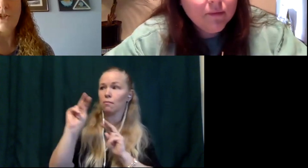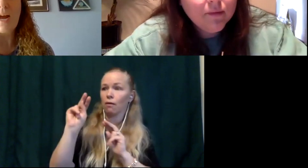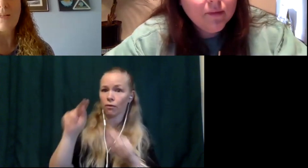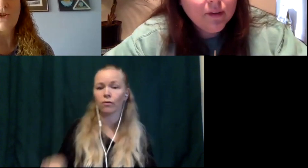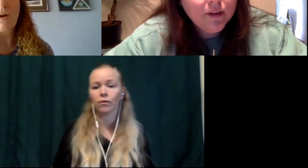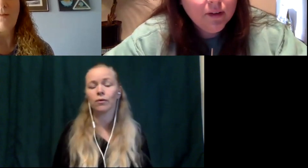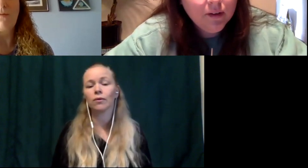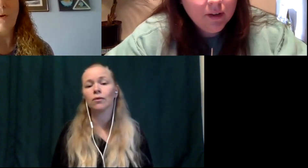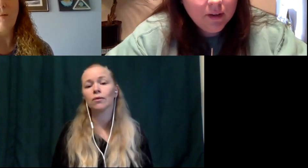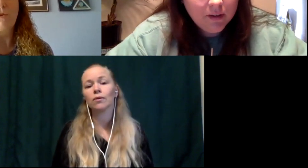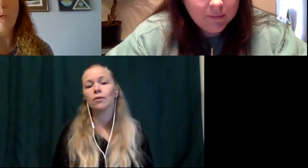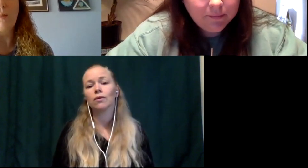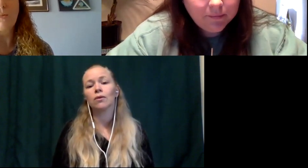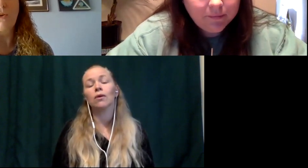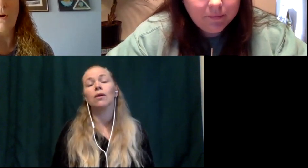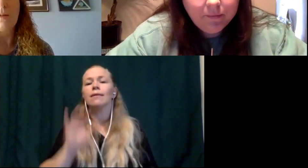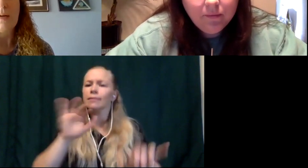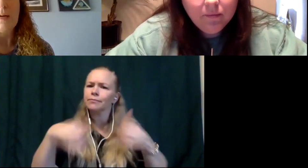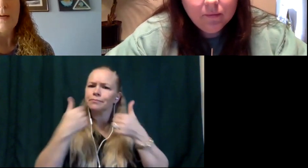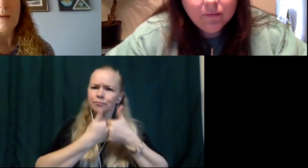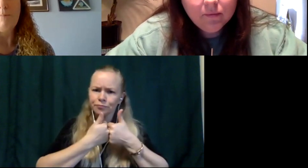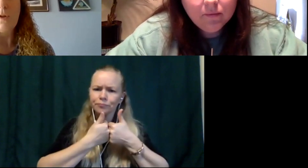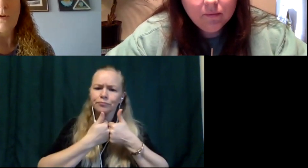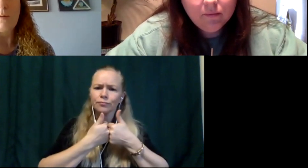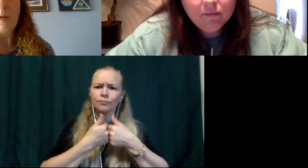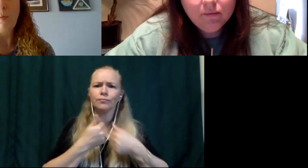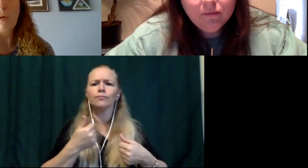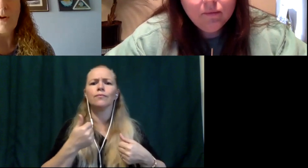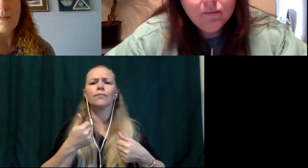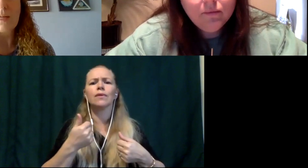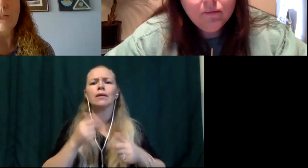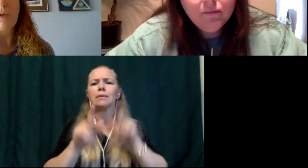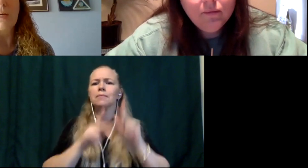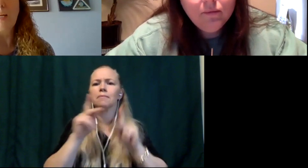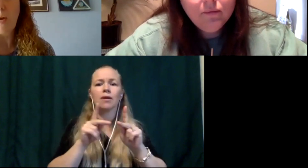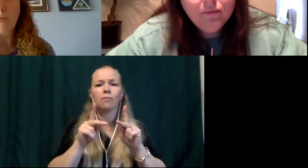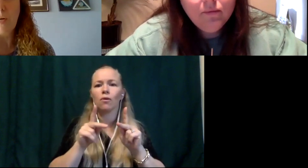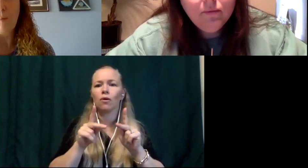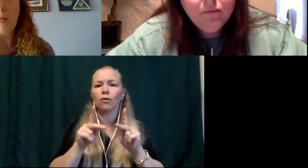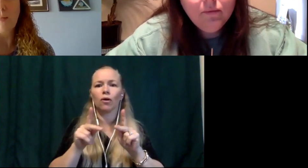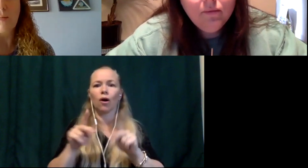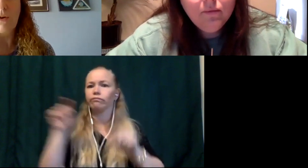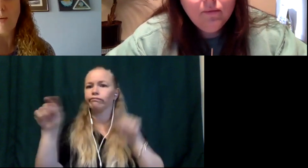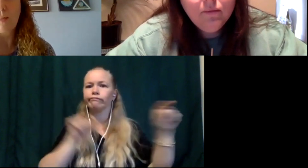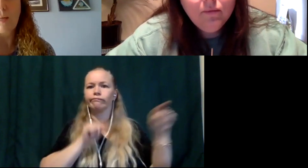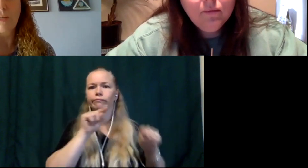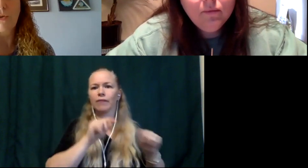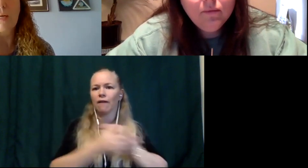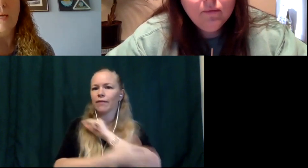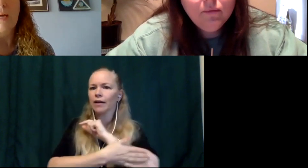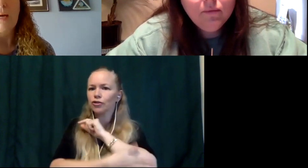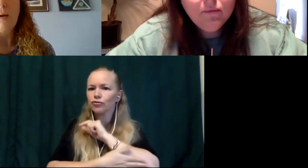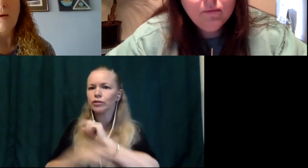The challenge of doing this all, people across the country, contractor companies across the